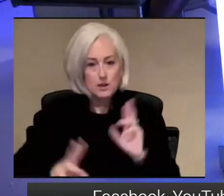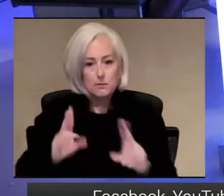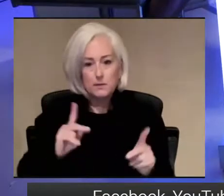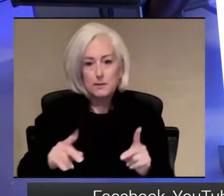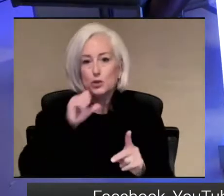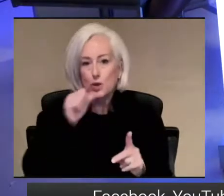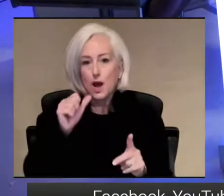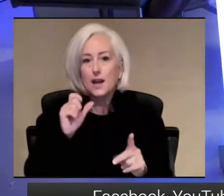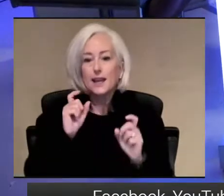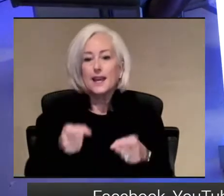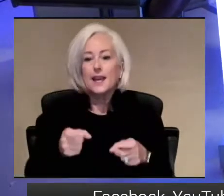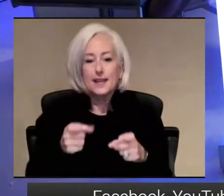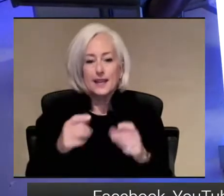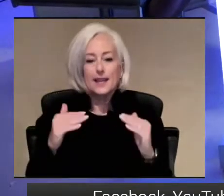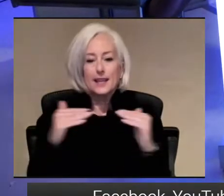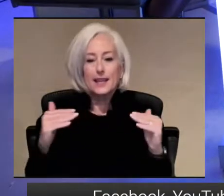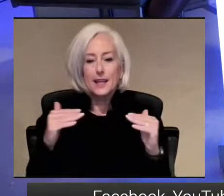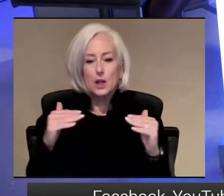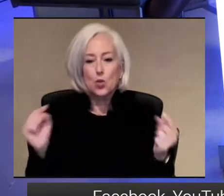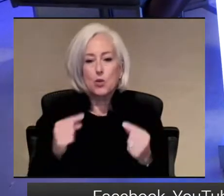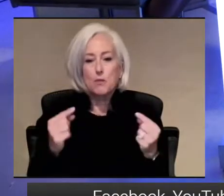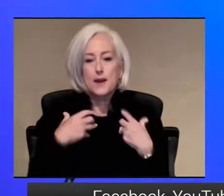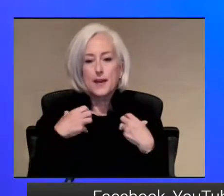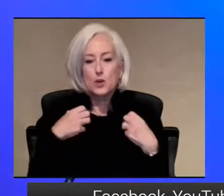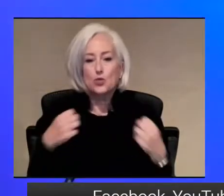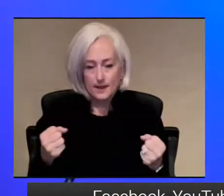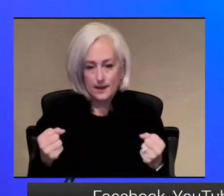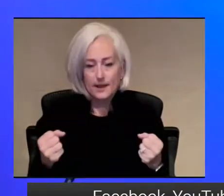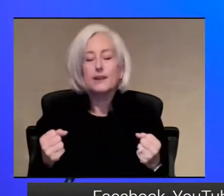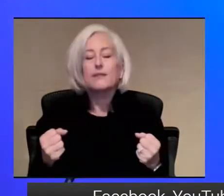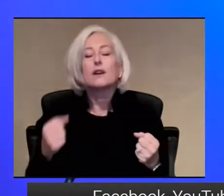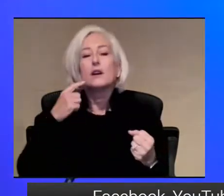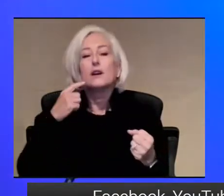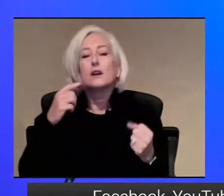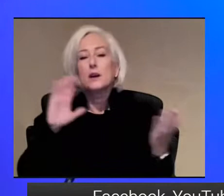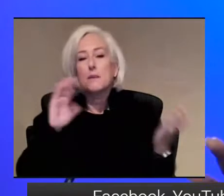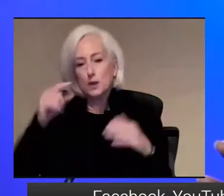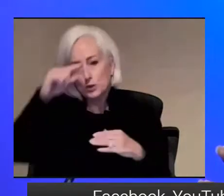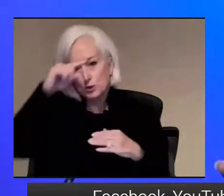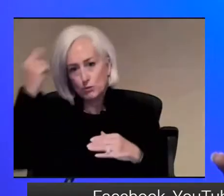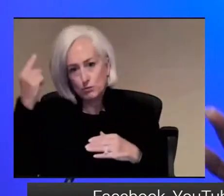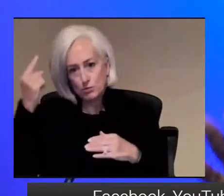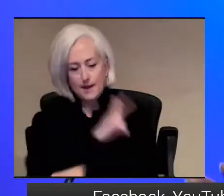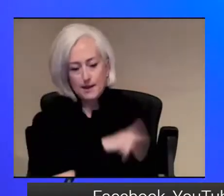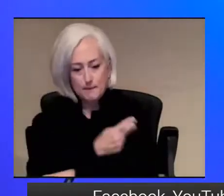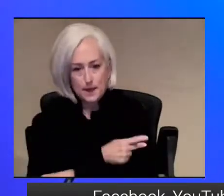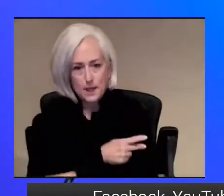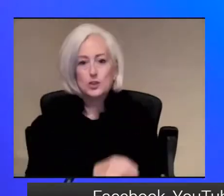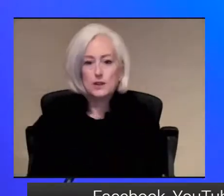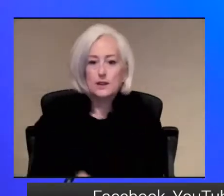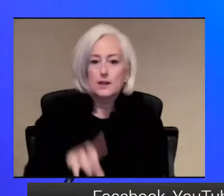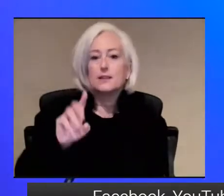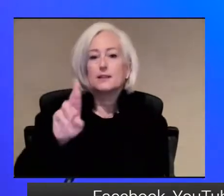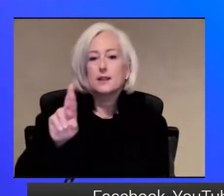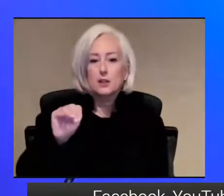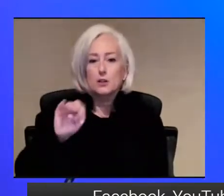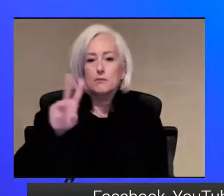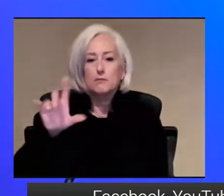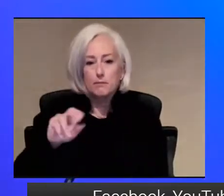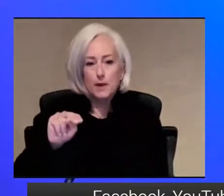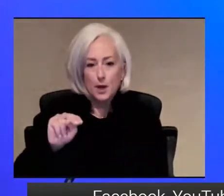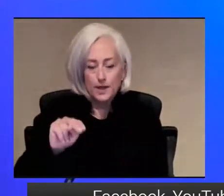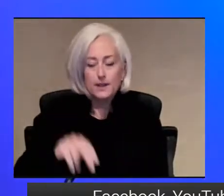Right. There's a historical perspective that goes to that. It's really that Dr. Marion Sims and the super bodies, right? So Black